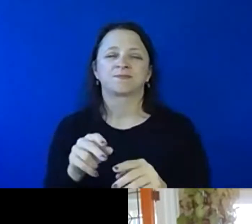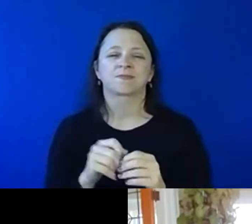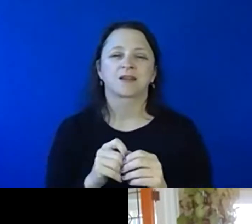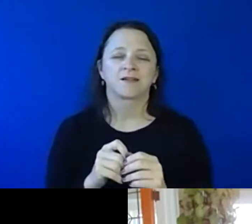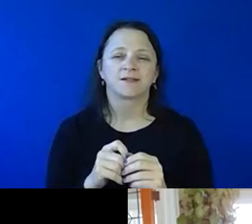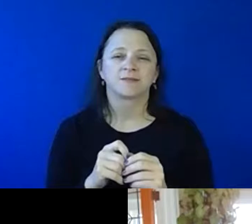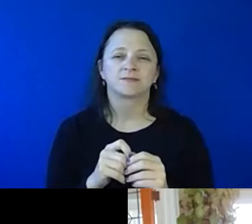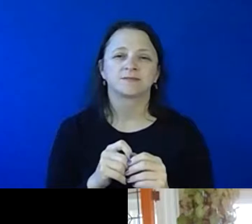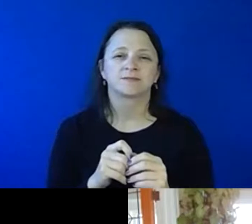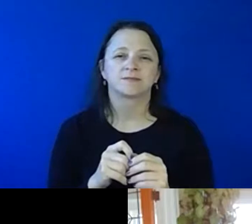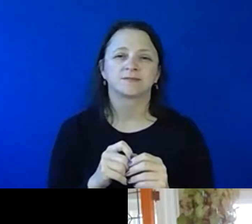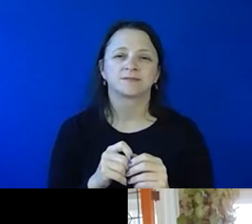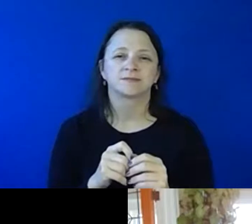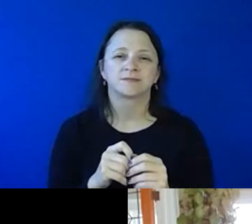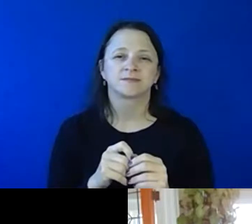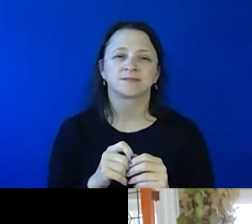also. And